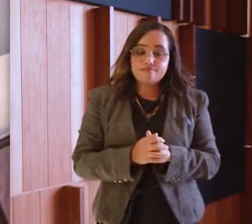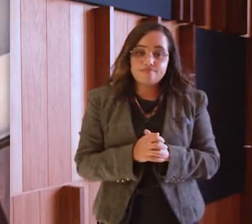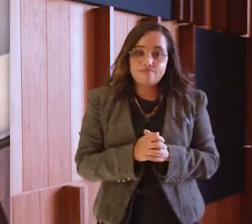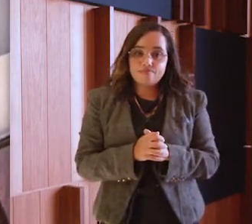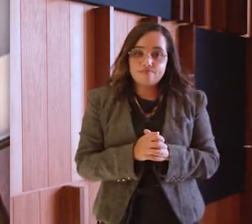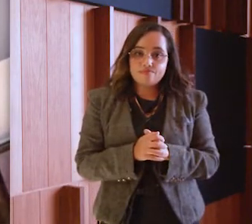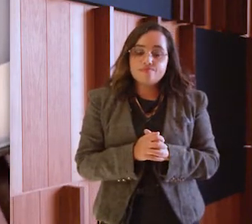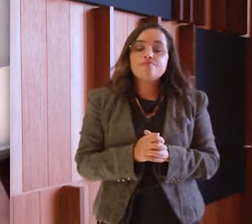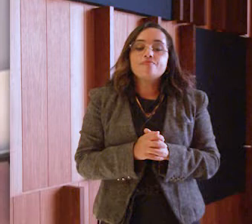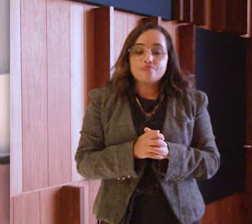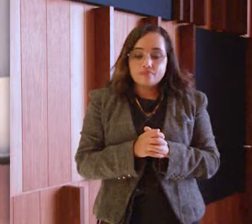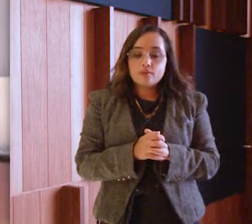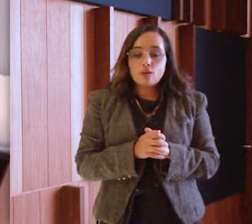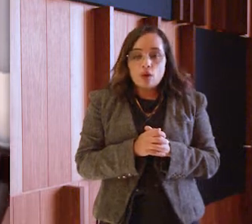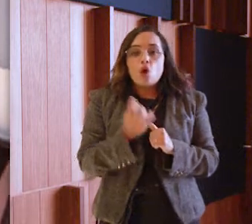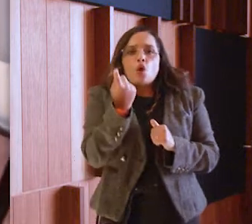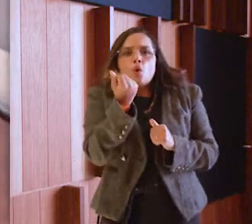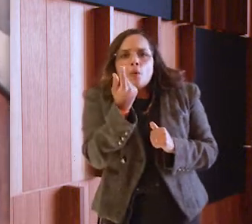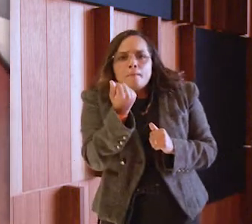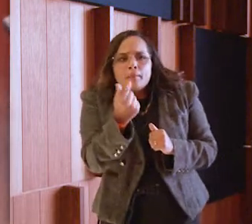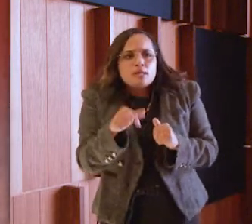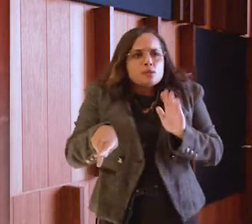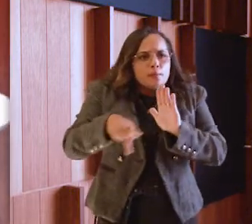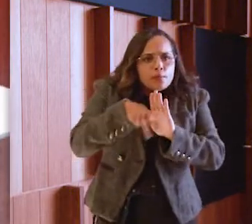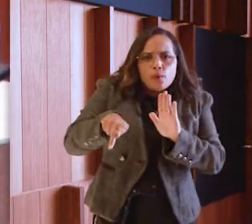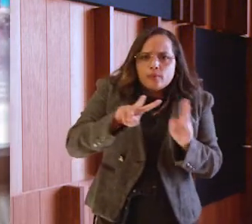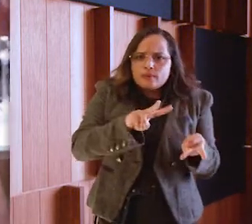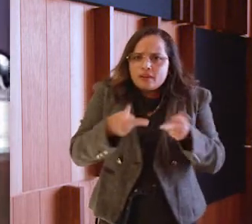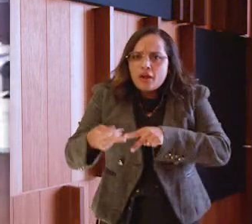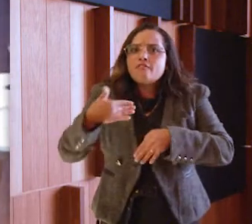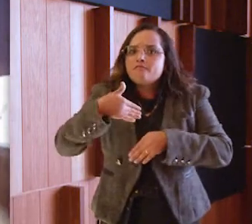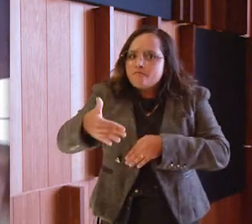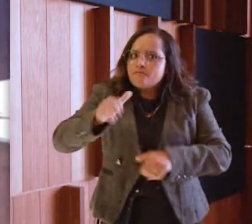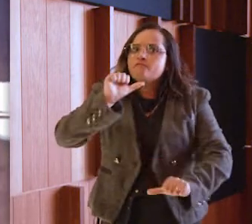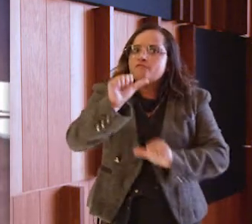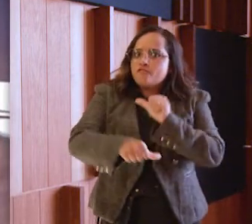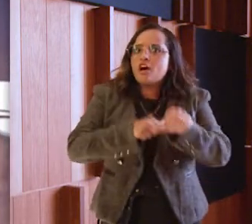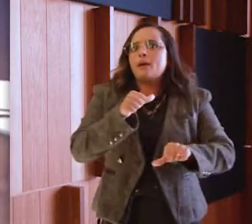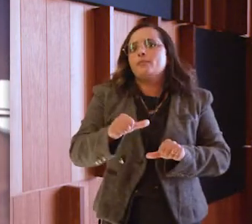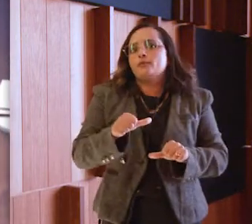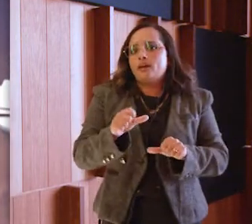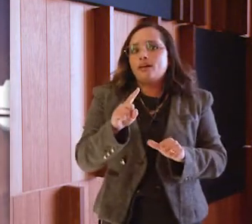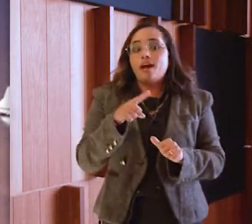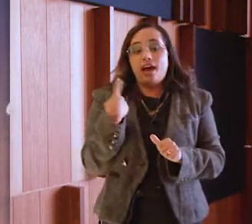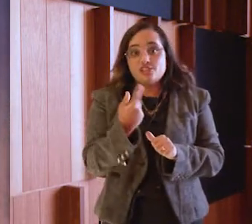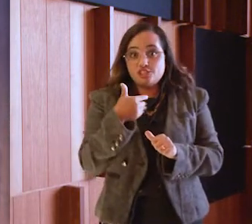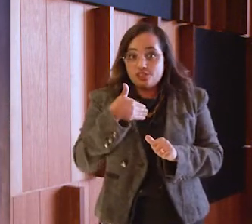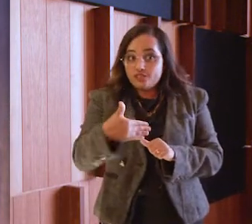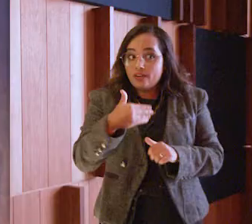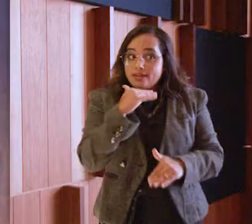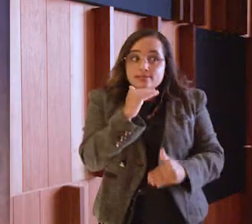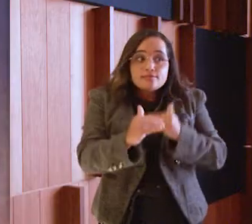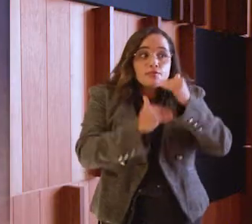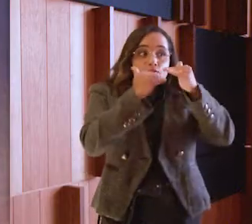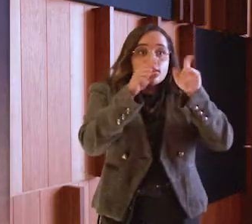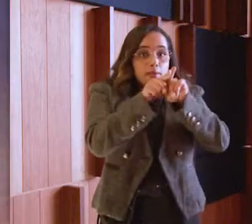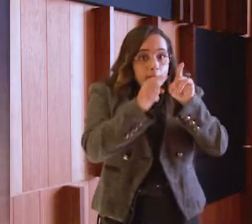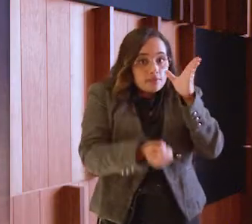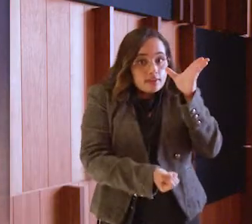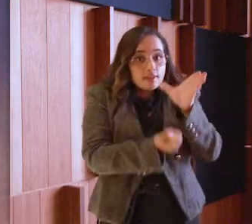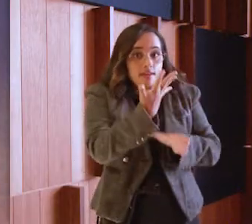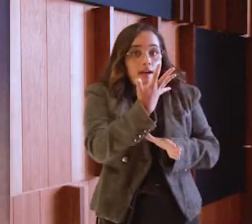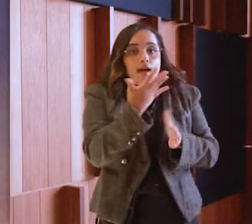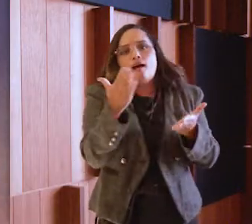economic conditions, the intellectual property, the new digital assets that we're creating and developing. Where are we creating and developing these assets? Where are we going to get